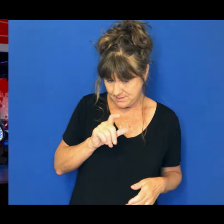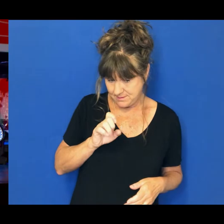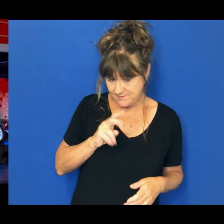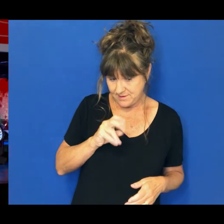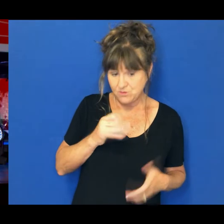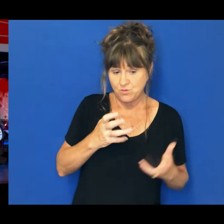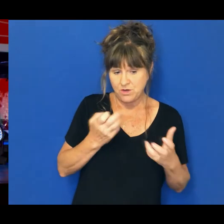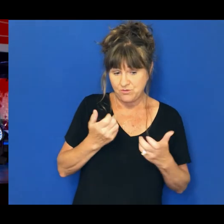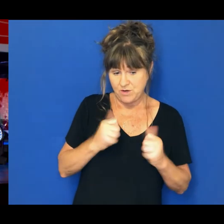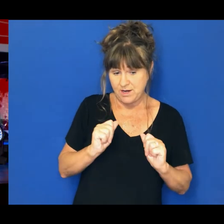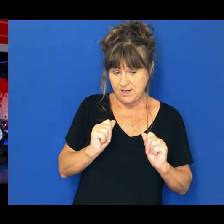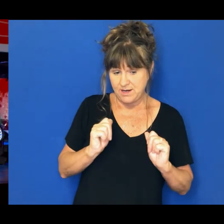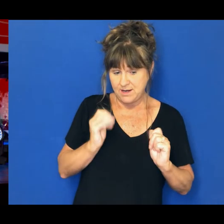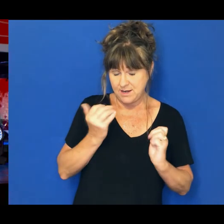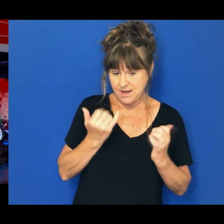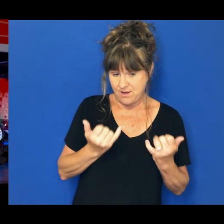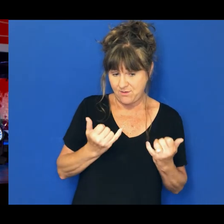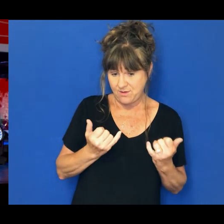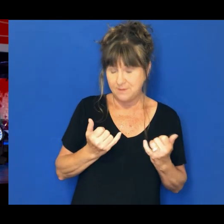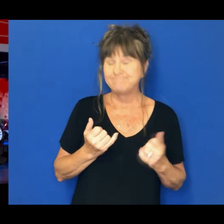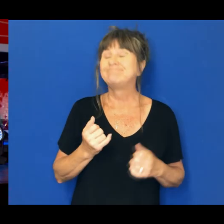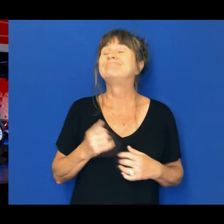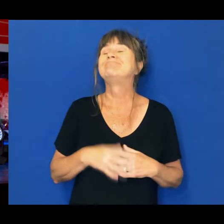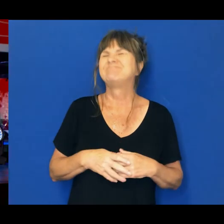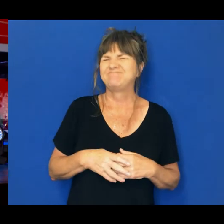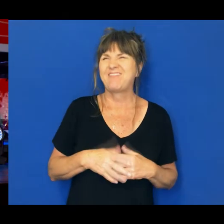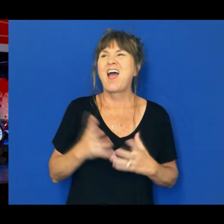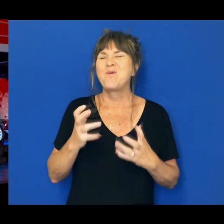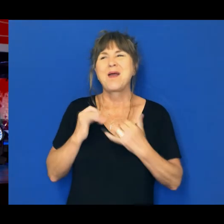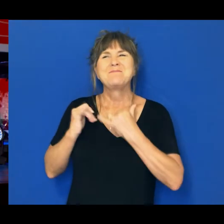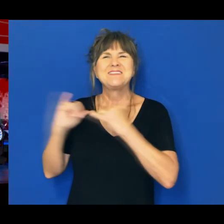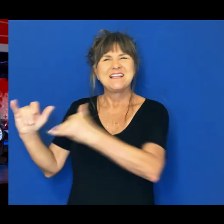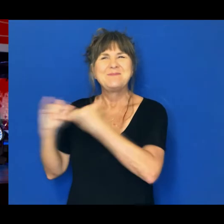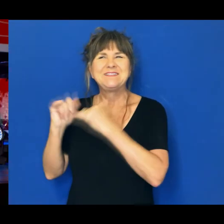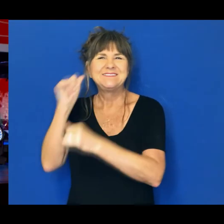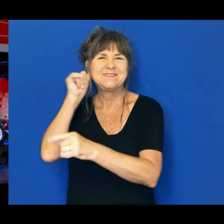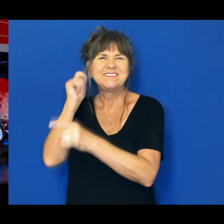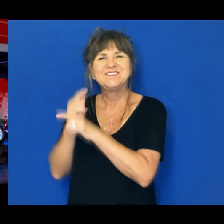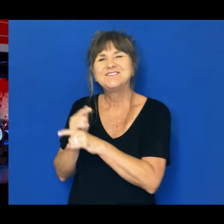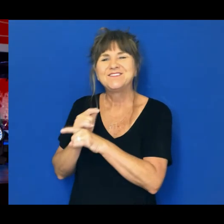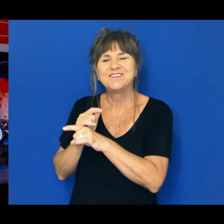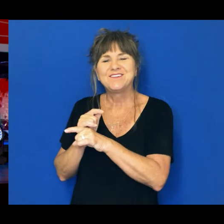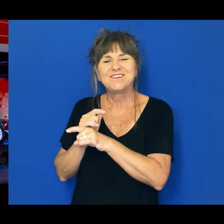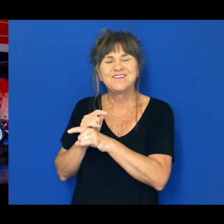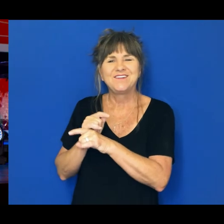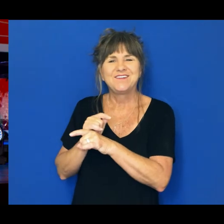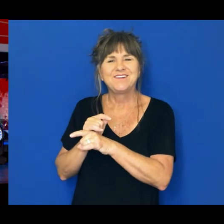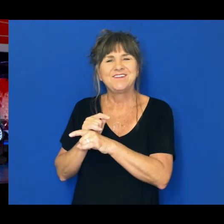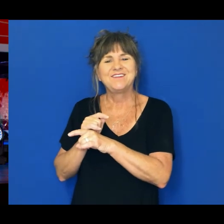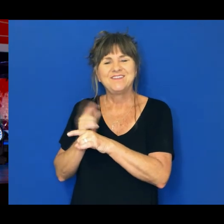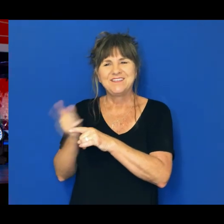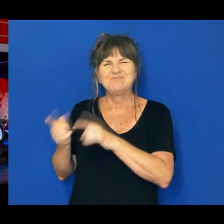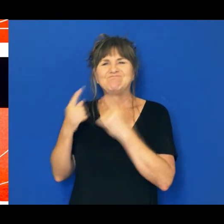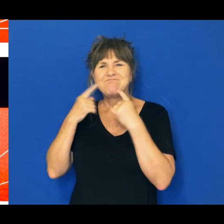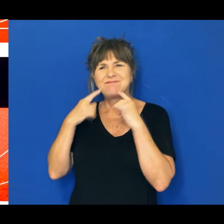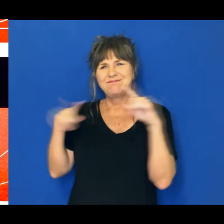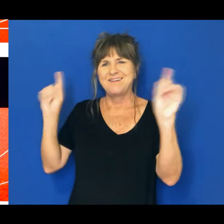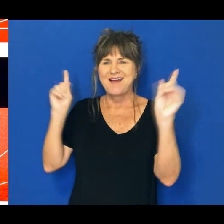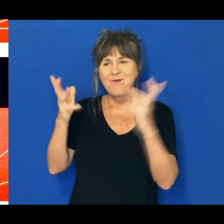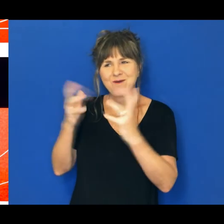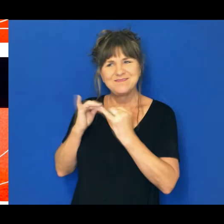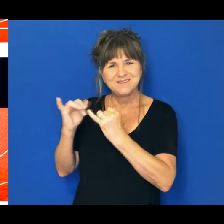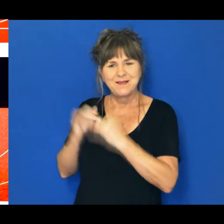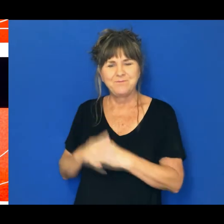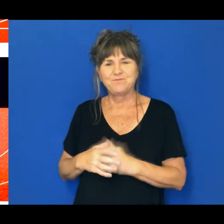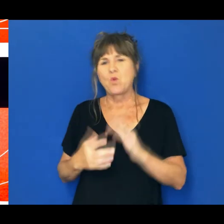yeah. He said, yeah, because I want what my sissy had. I want, that was a good ride. I want to do